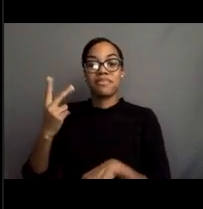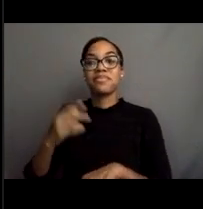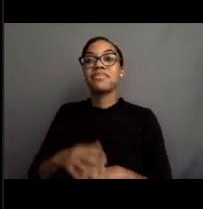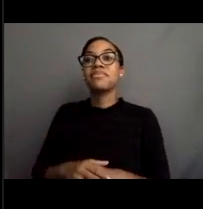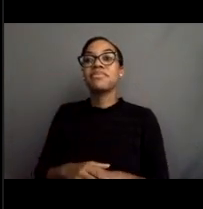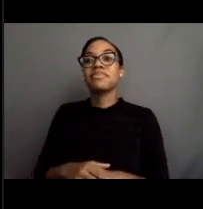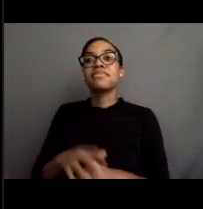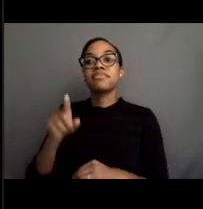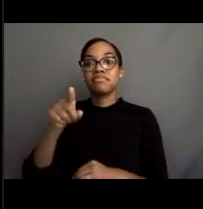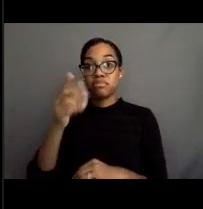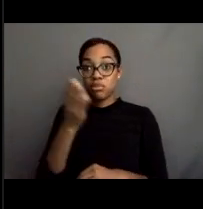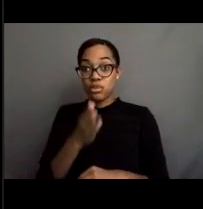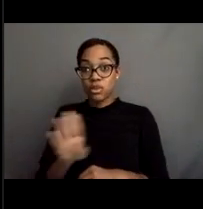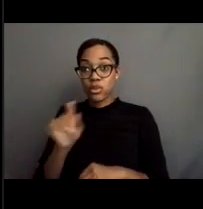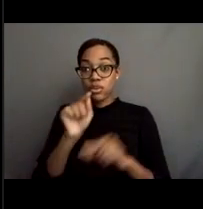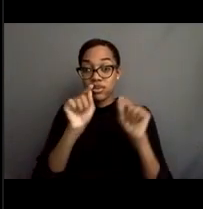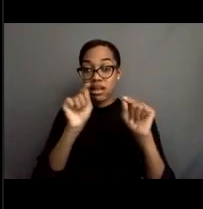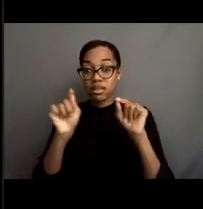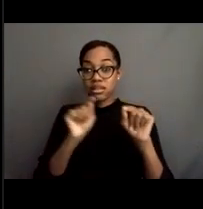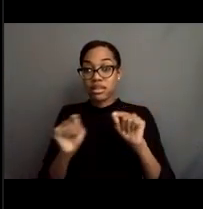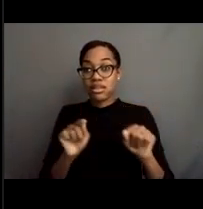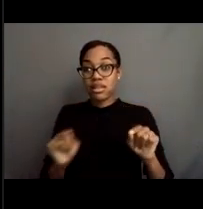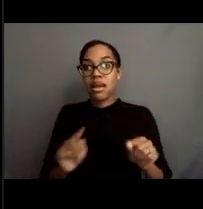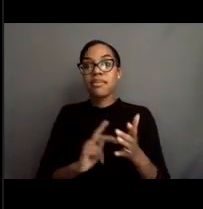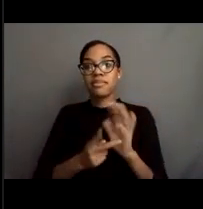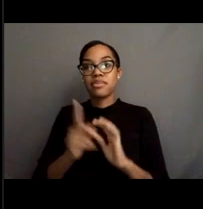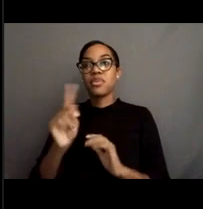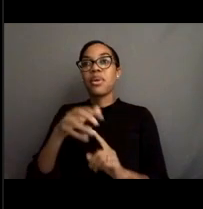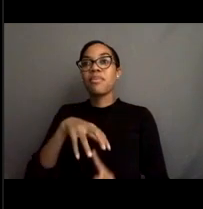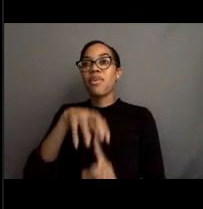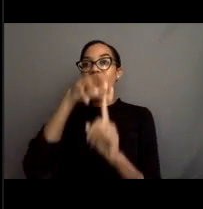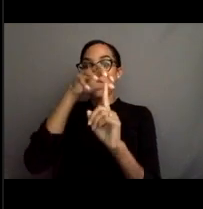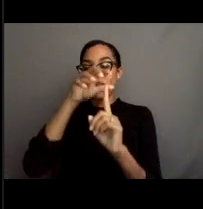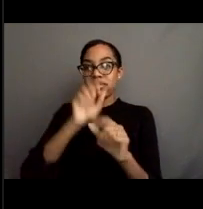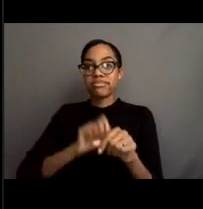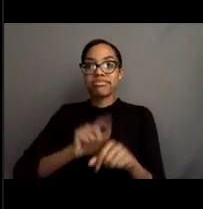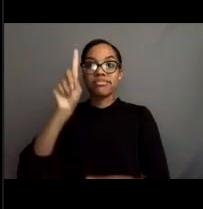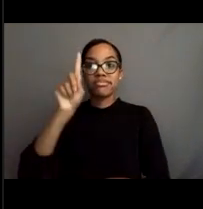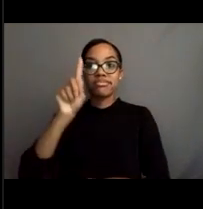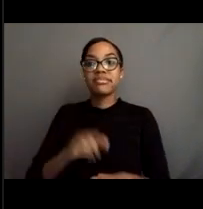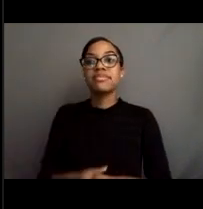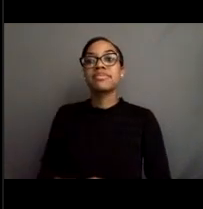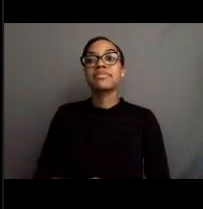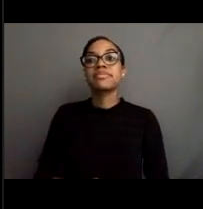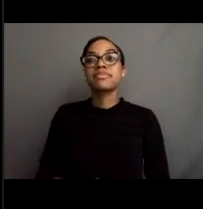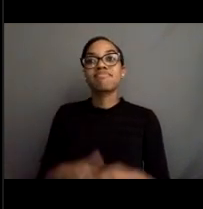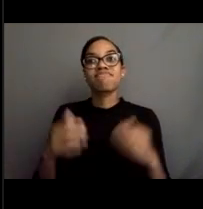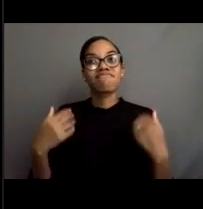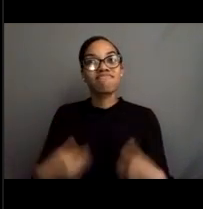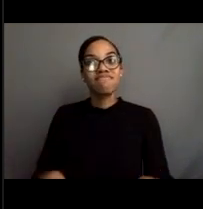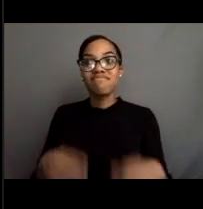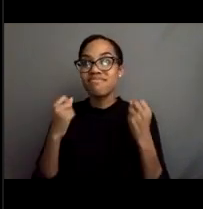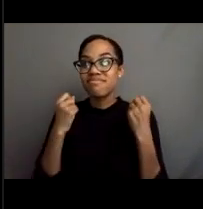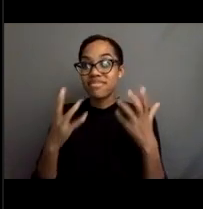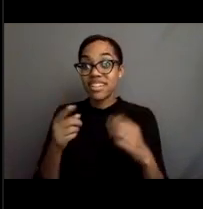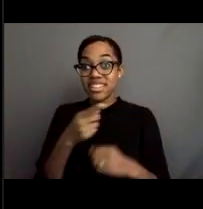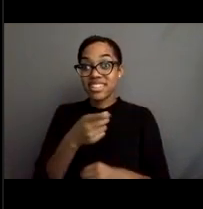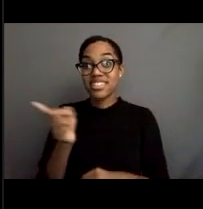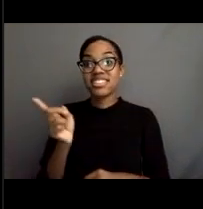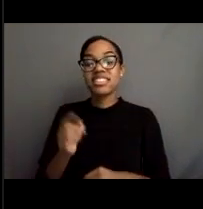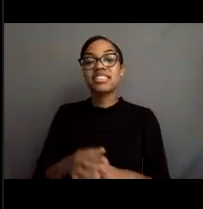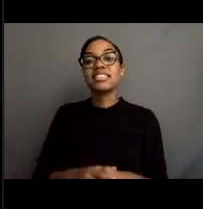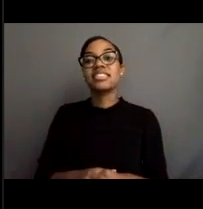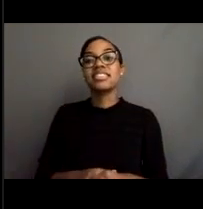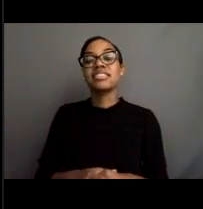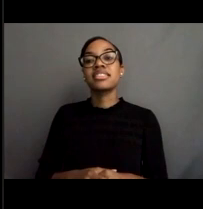you see these blue dots, that's where weather balloons are launched. So there's a lot of them. And what that does is it gives the